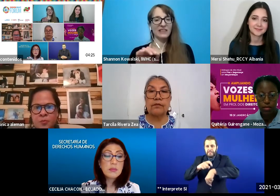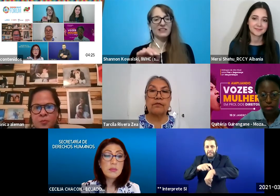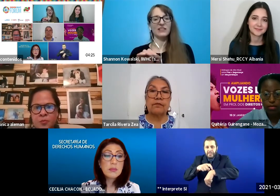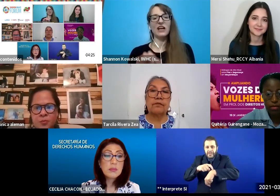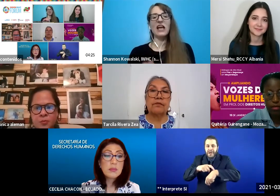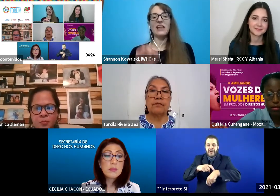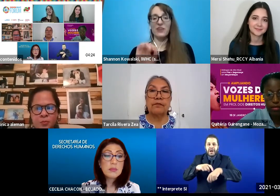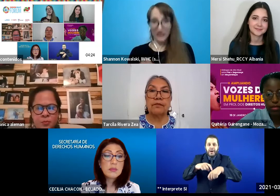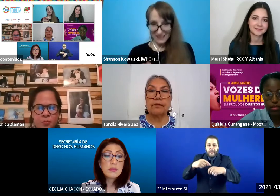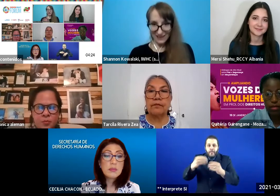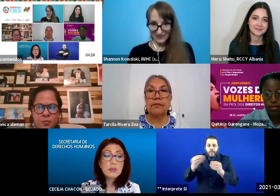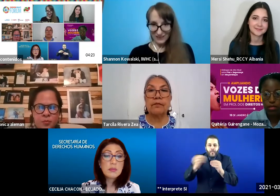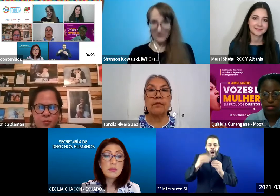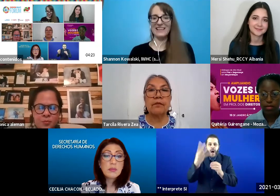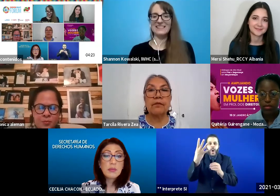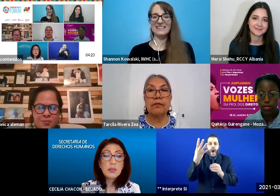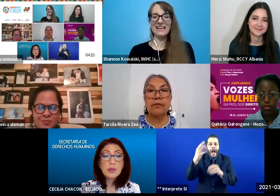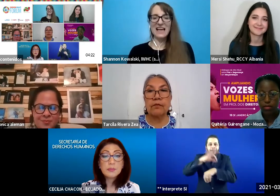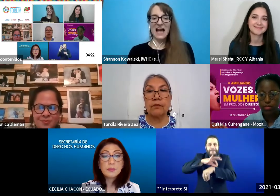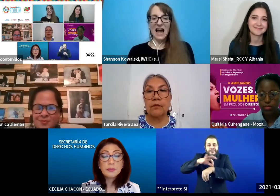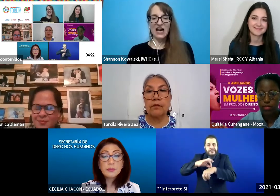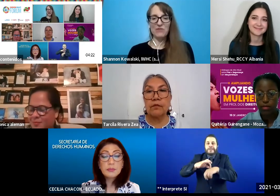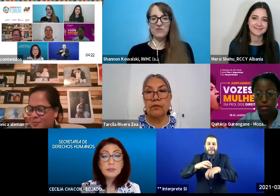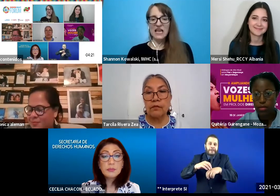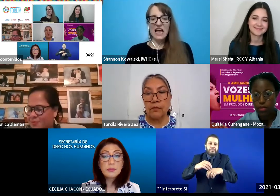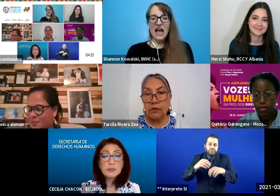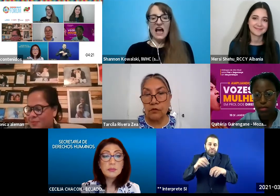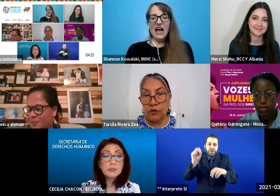you to answer in 30 seconds or less.